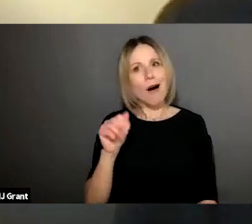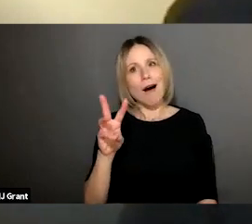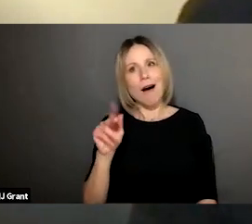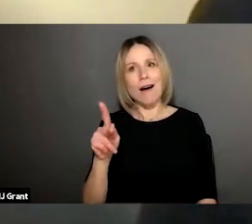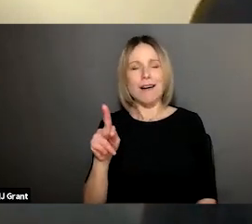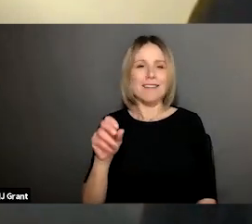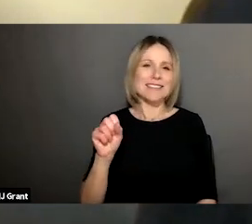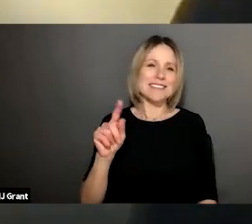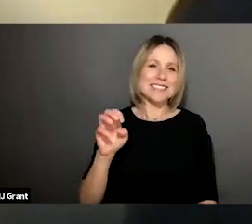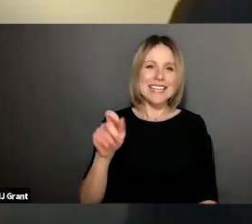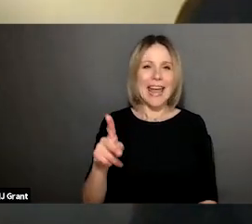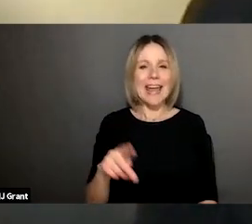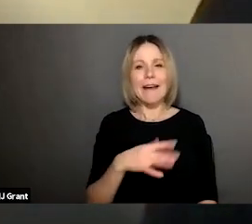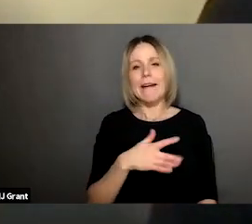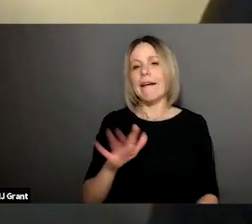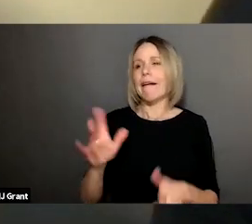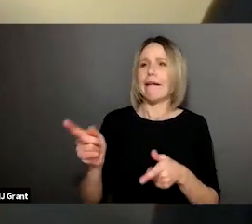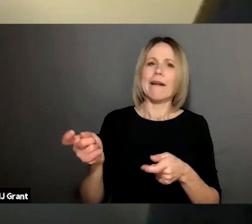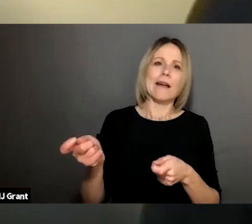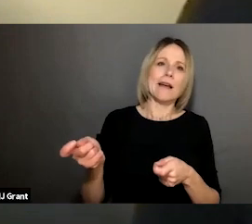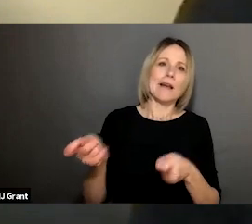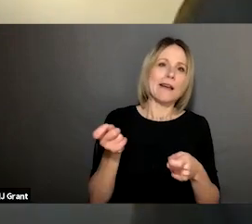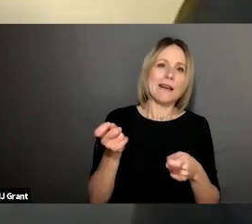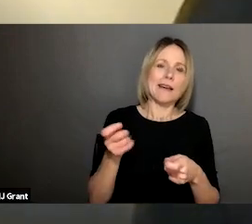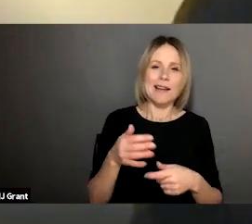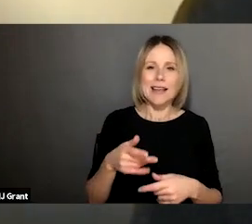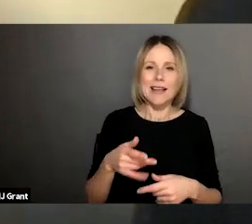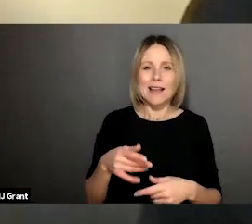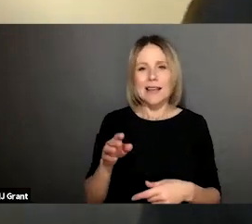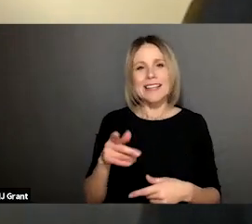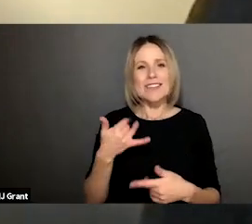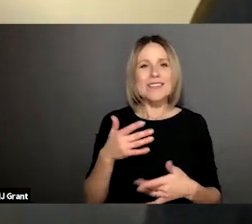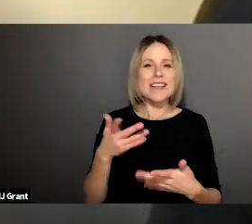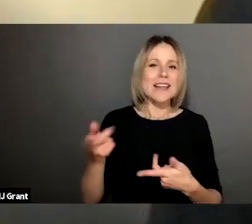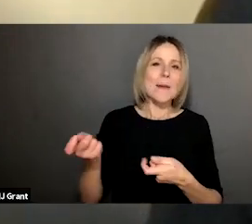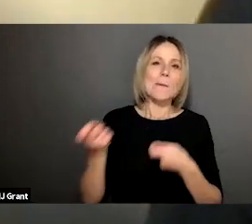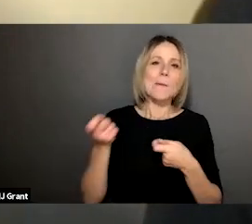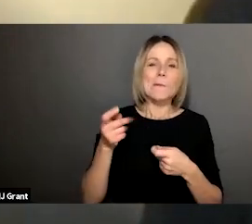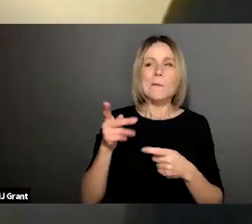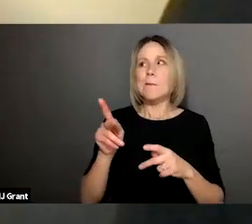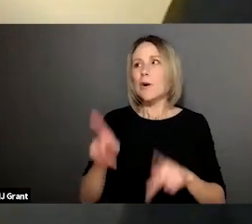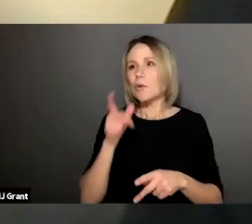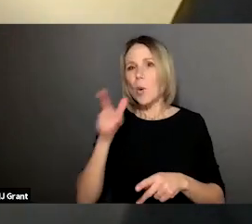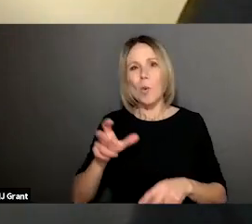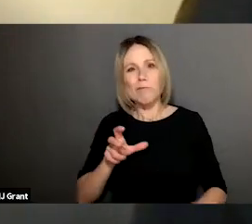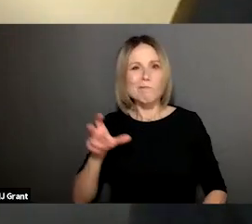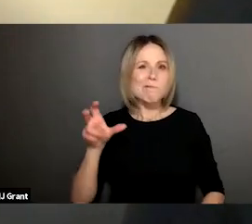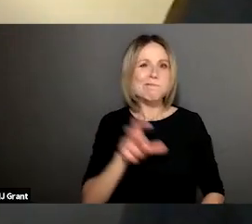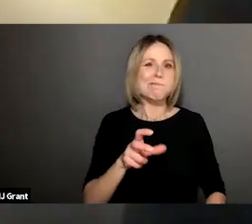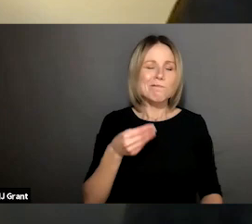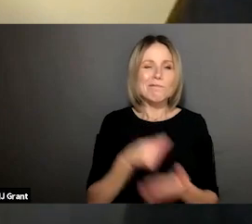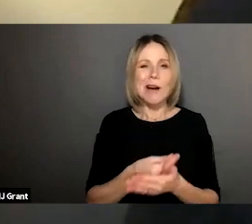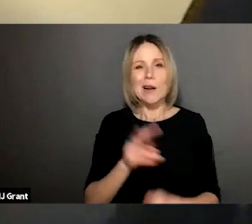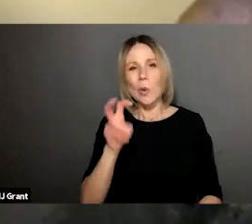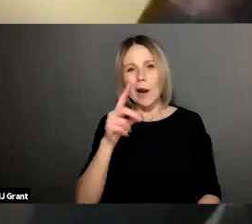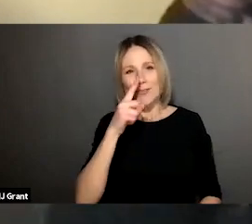banker bait, the whale bait, that where, you know, somebody is willing to spend $200 on the steak. He's probably a rich guy, probably a